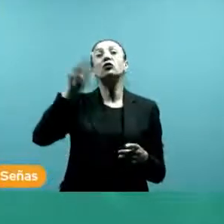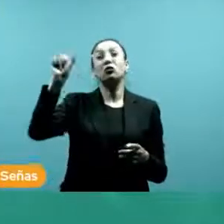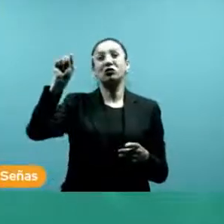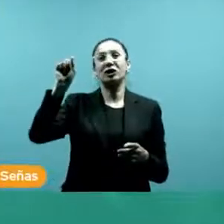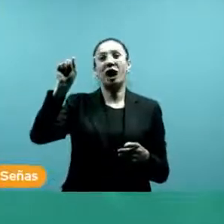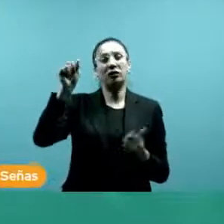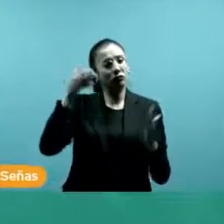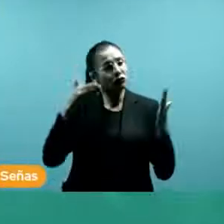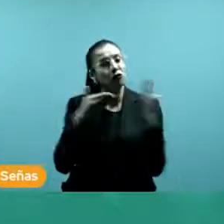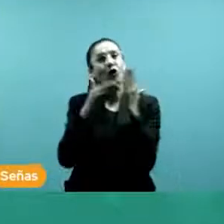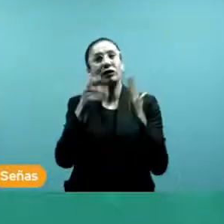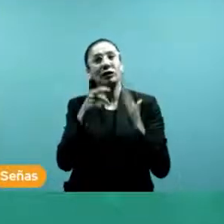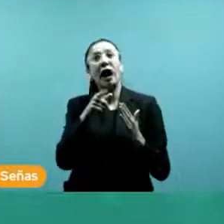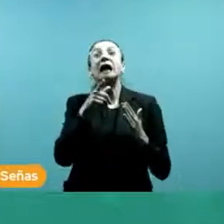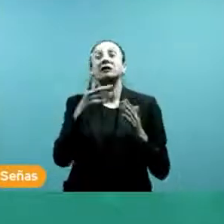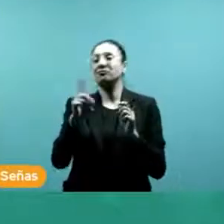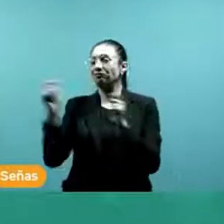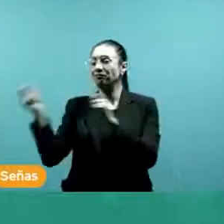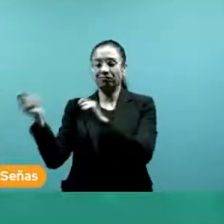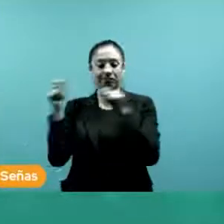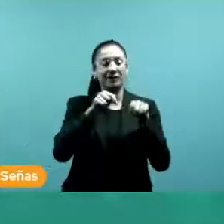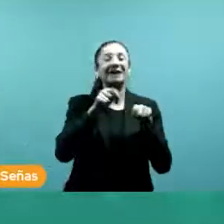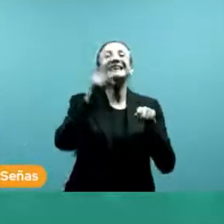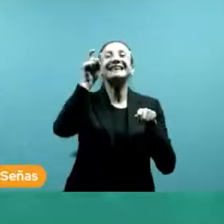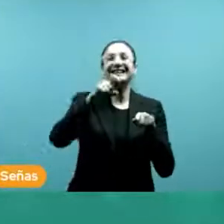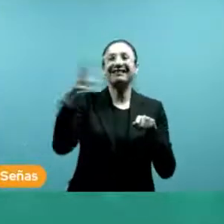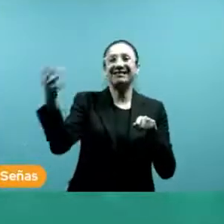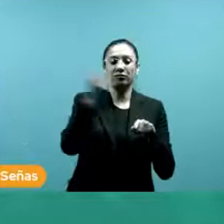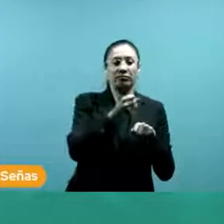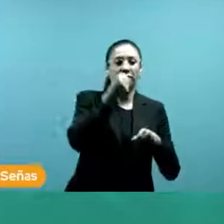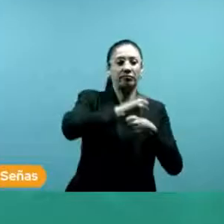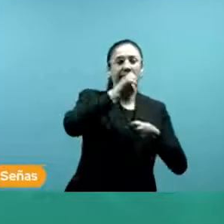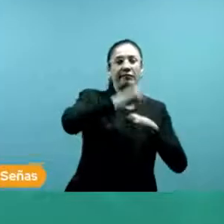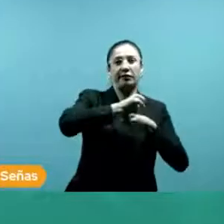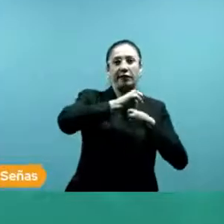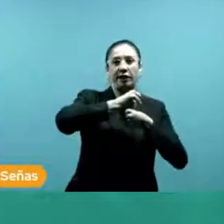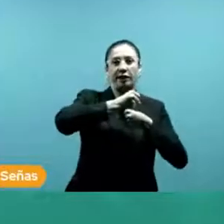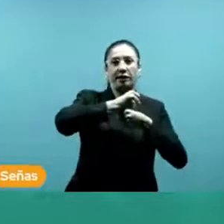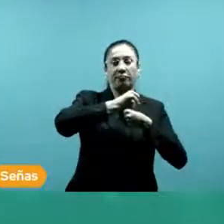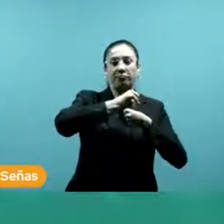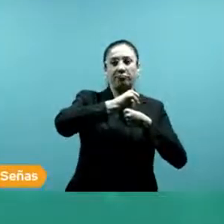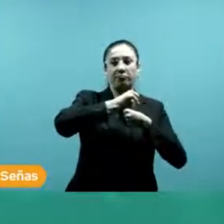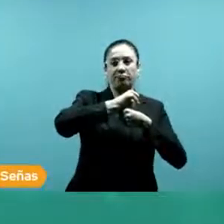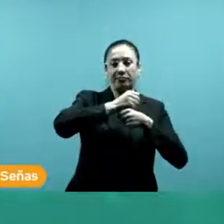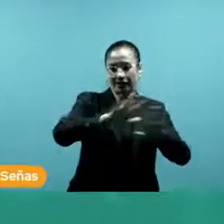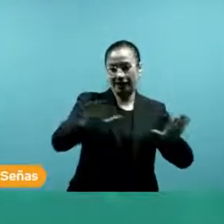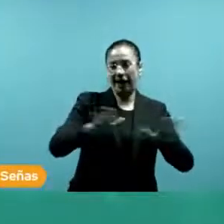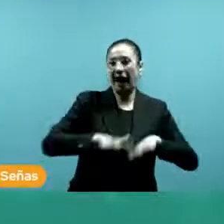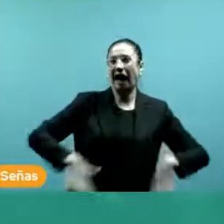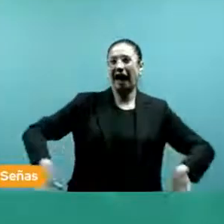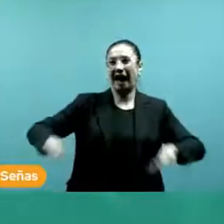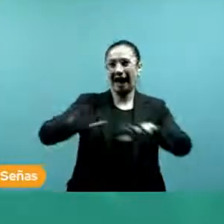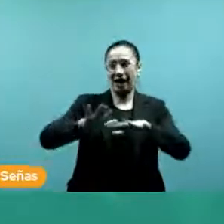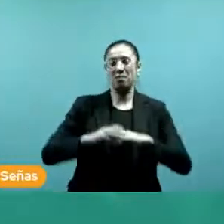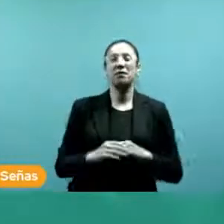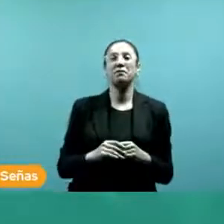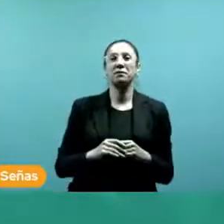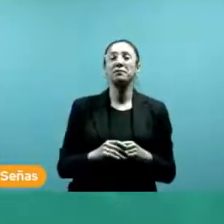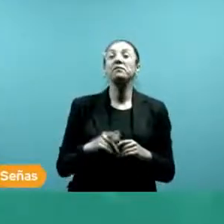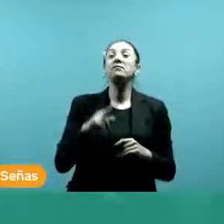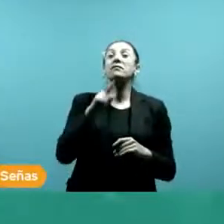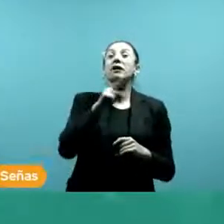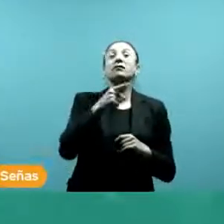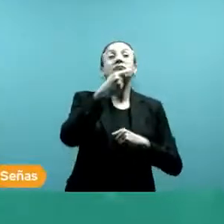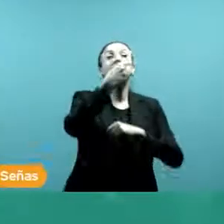los convirtieron en esclavos para trabajar en este campo. And the camp also received the orders to